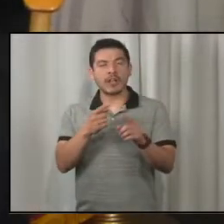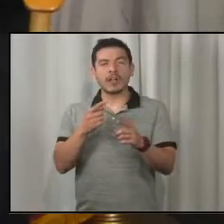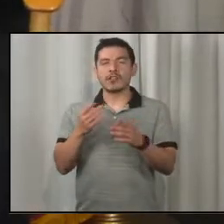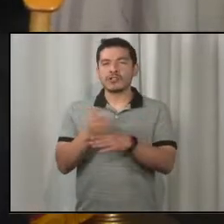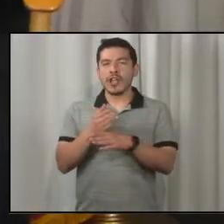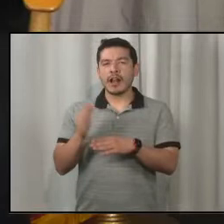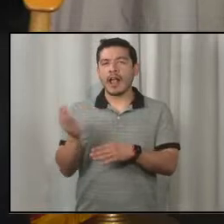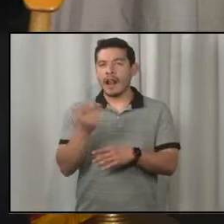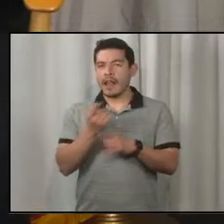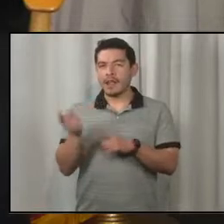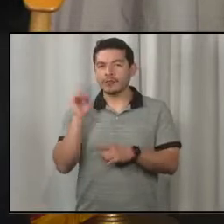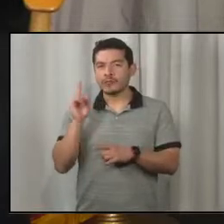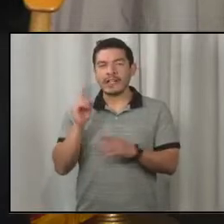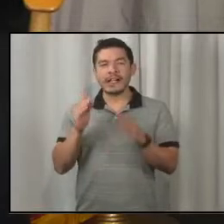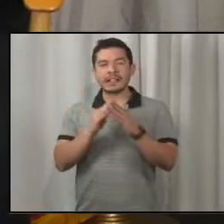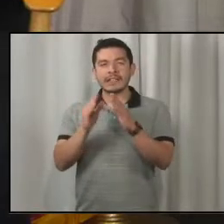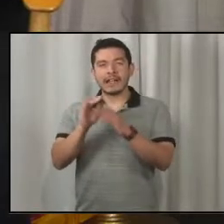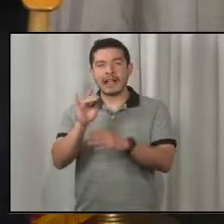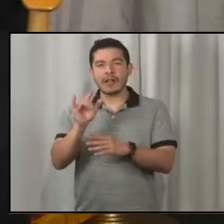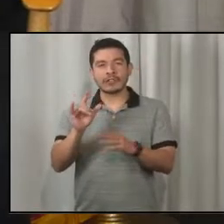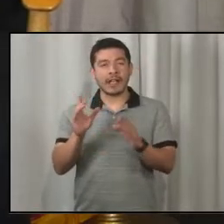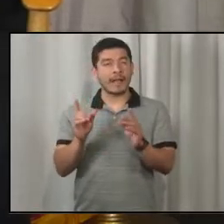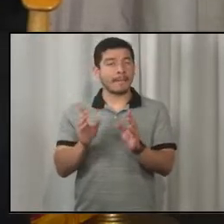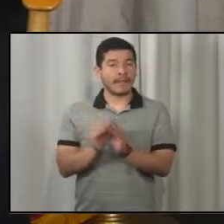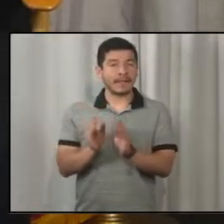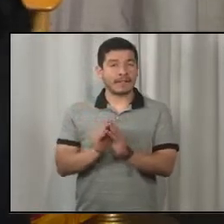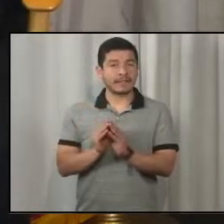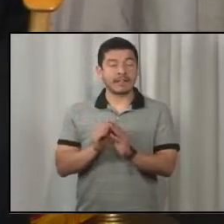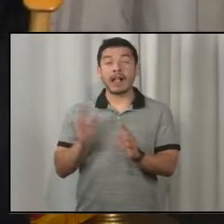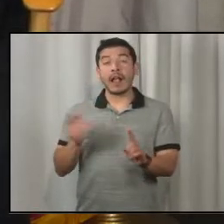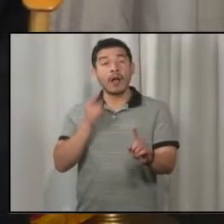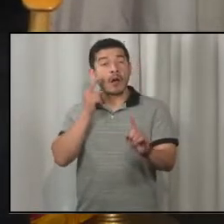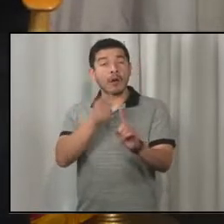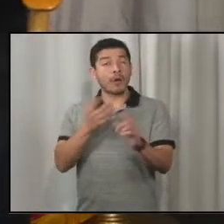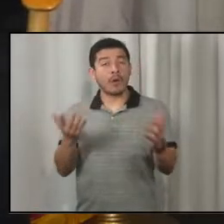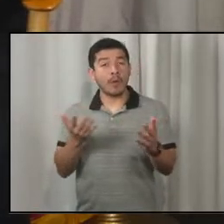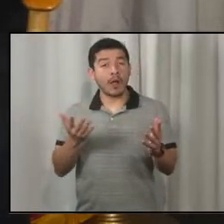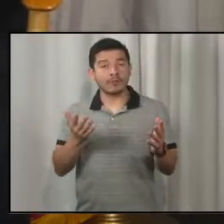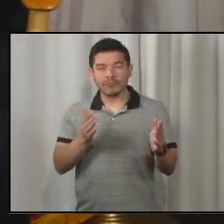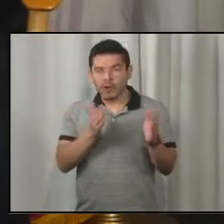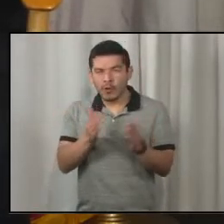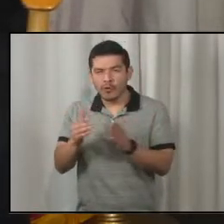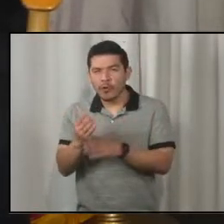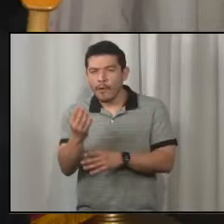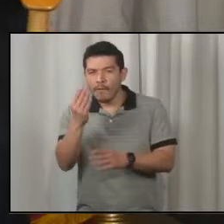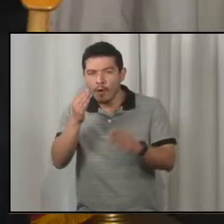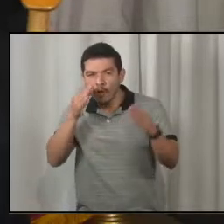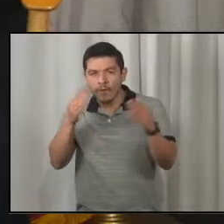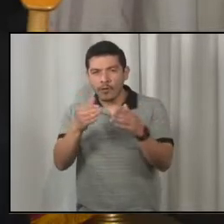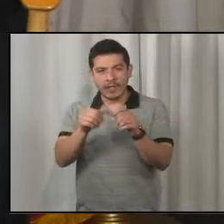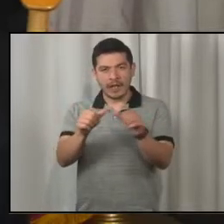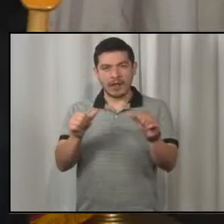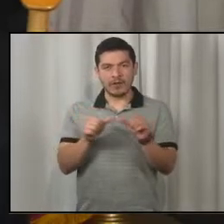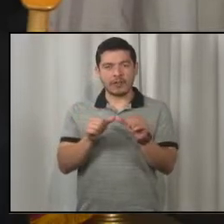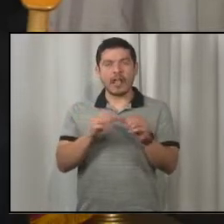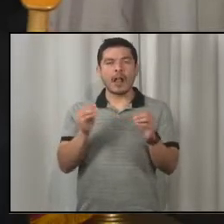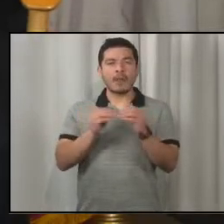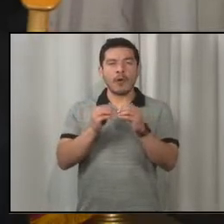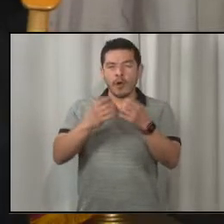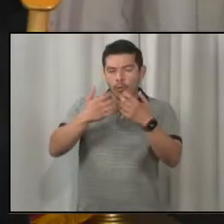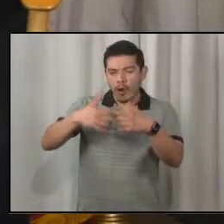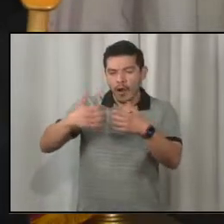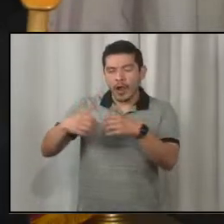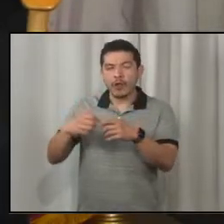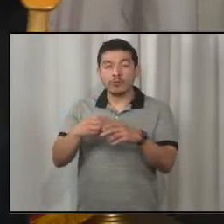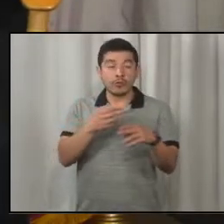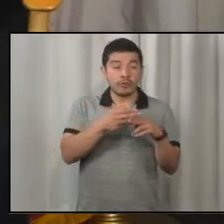Now, let's start with our goals. They're organized into 4 focus areas and further broken down into immediate, short-term,